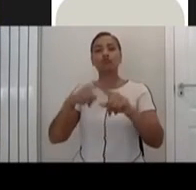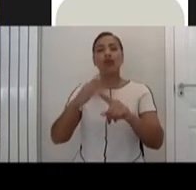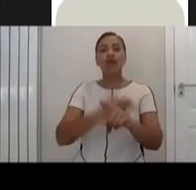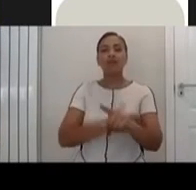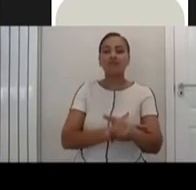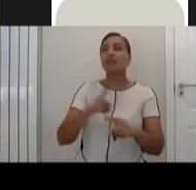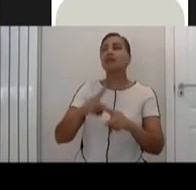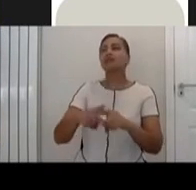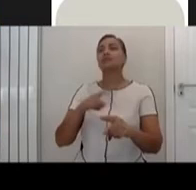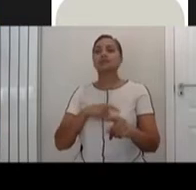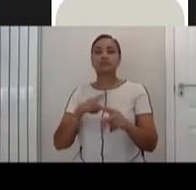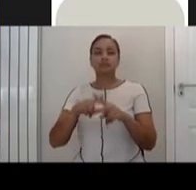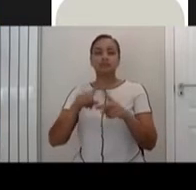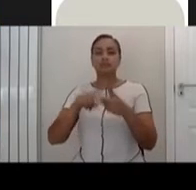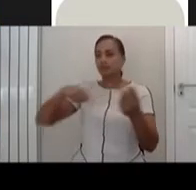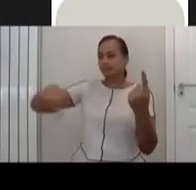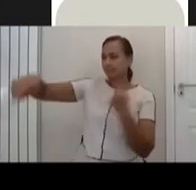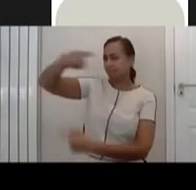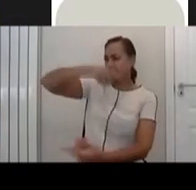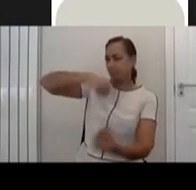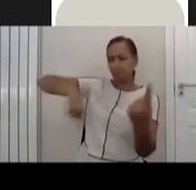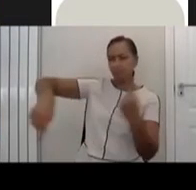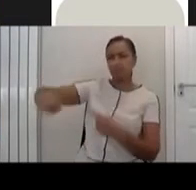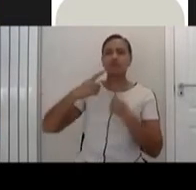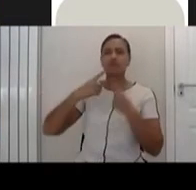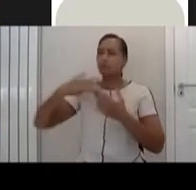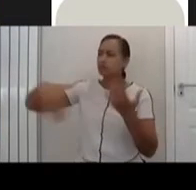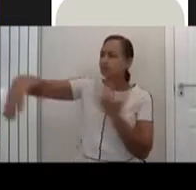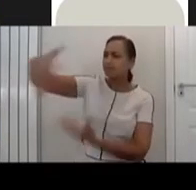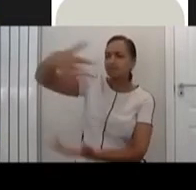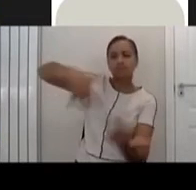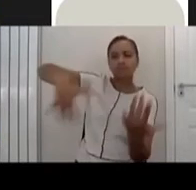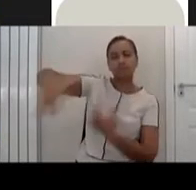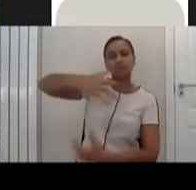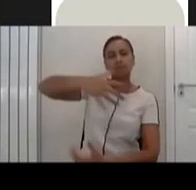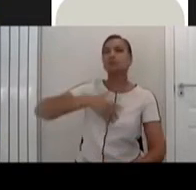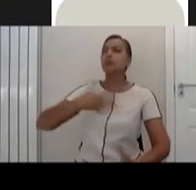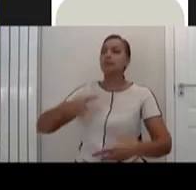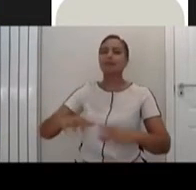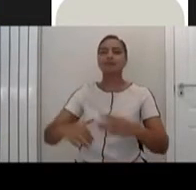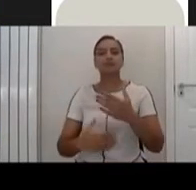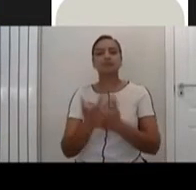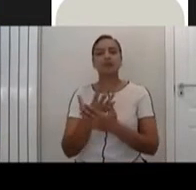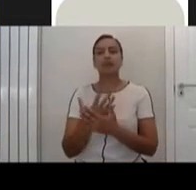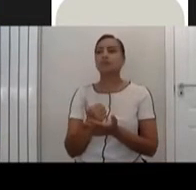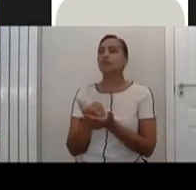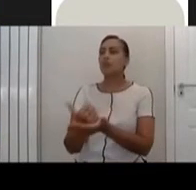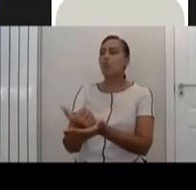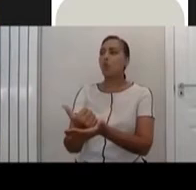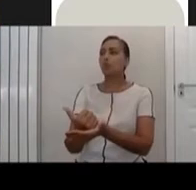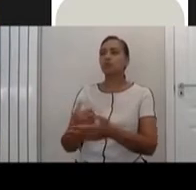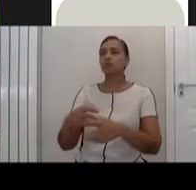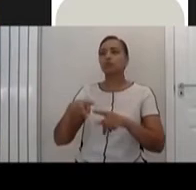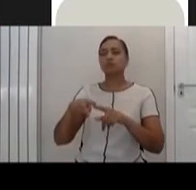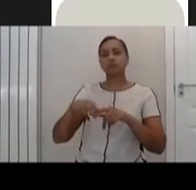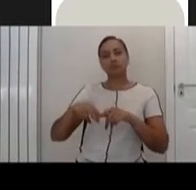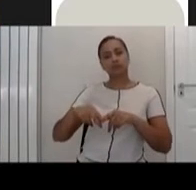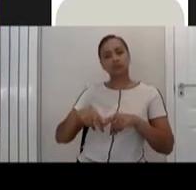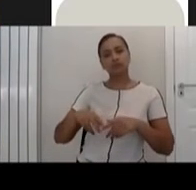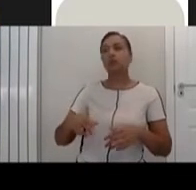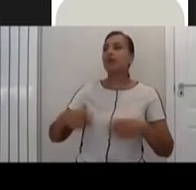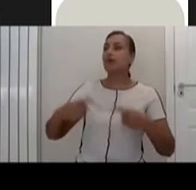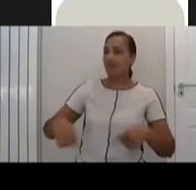organisations have sort of developed a support mechanism for those people who